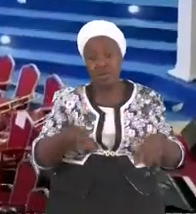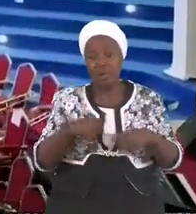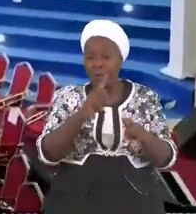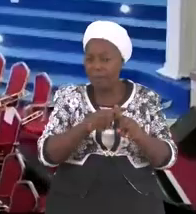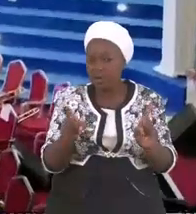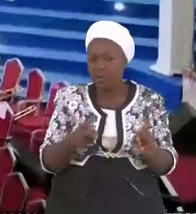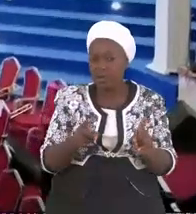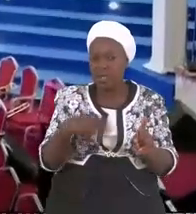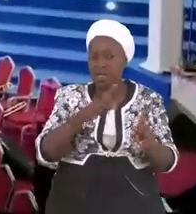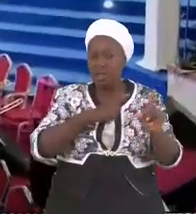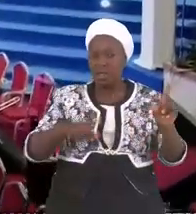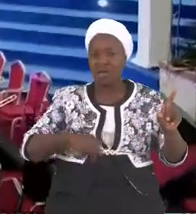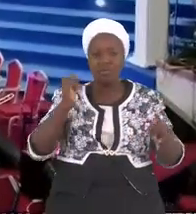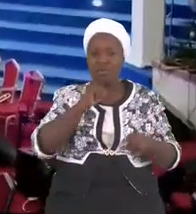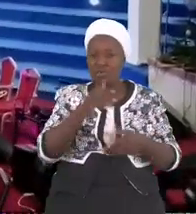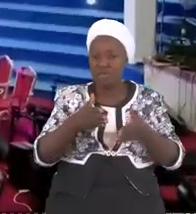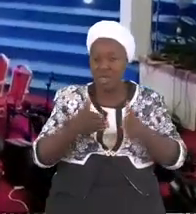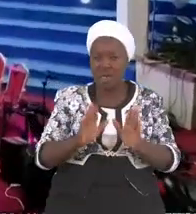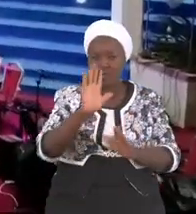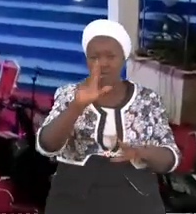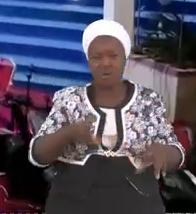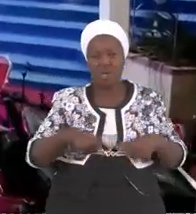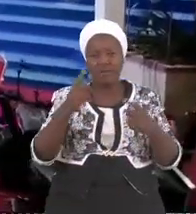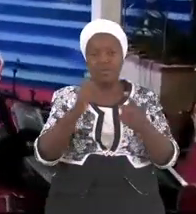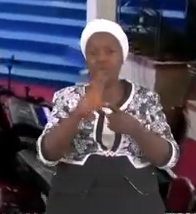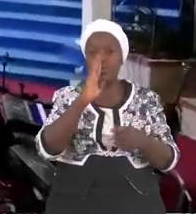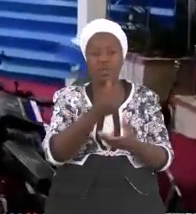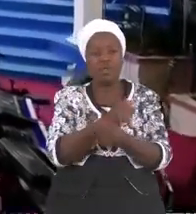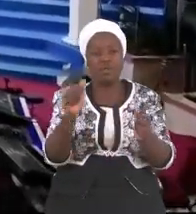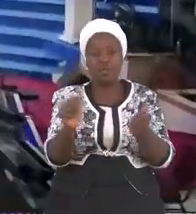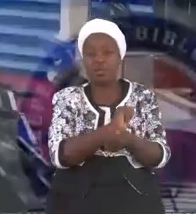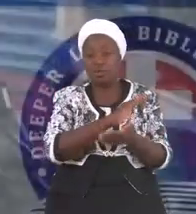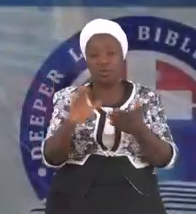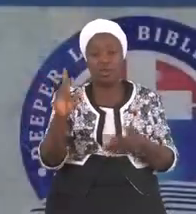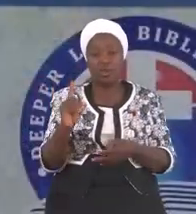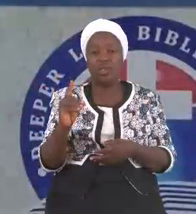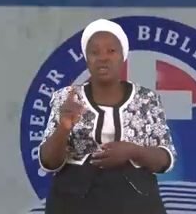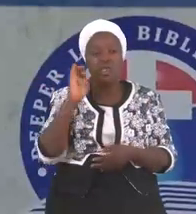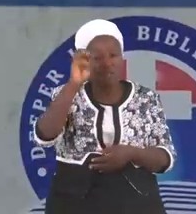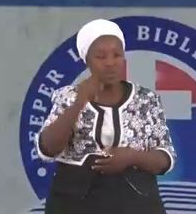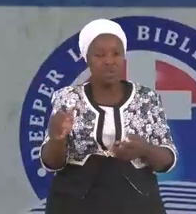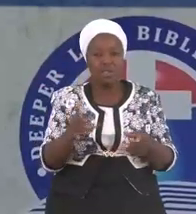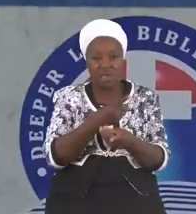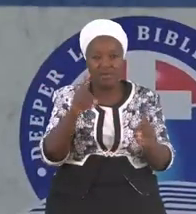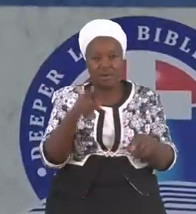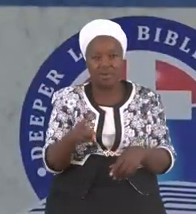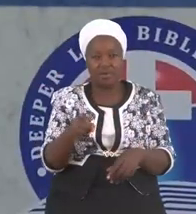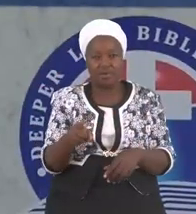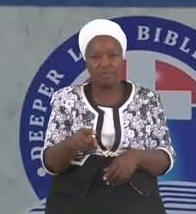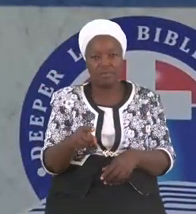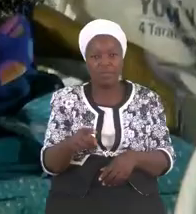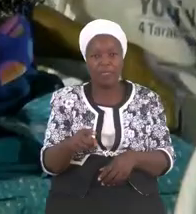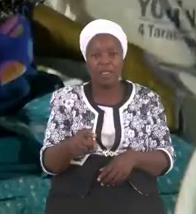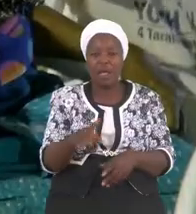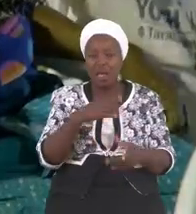Lord will not allow your life to be destroyed. He will deliver you. Epilepsy will